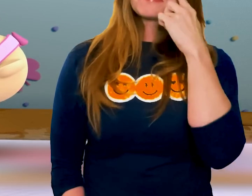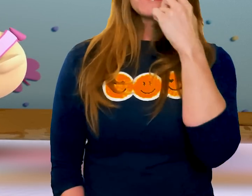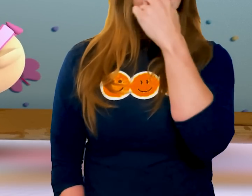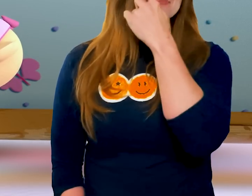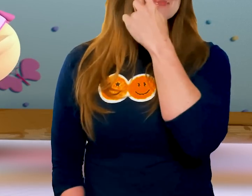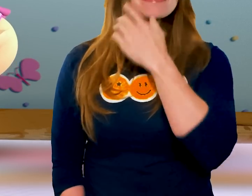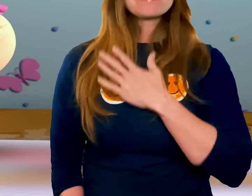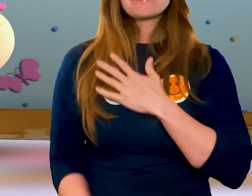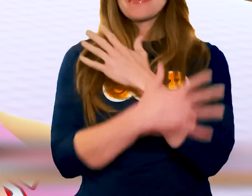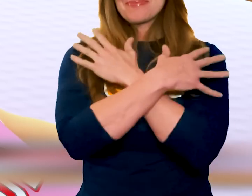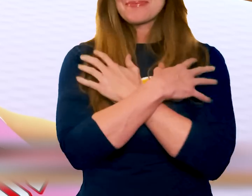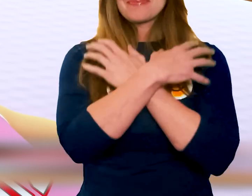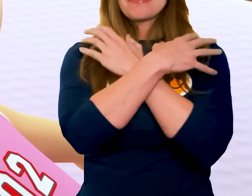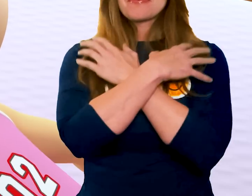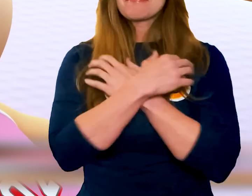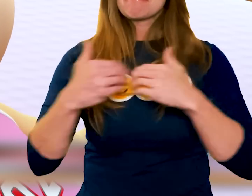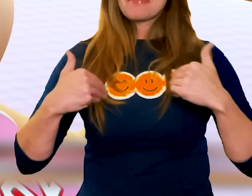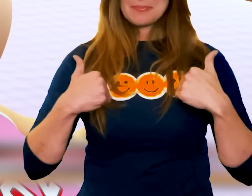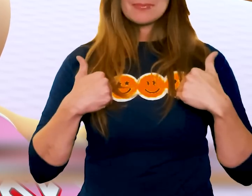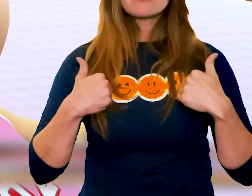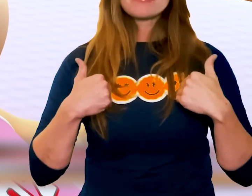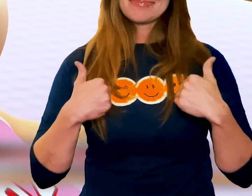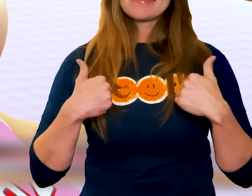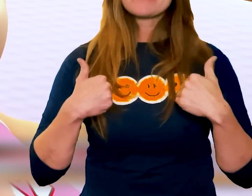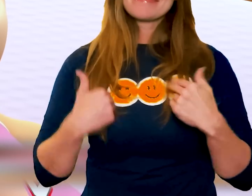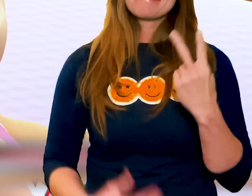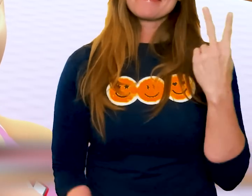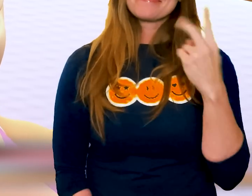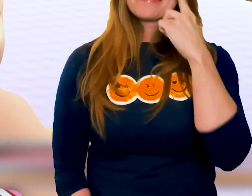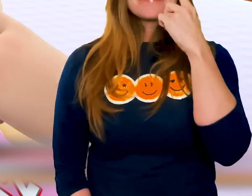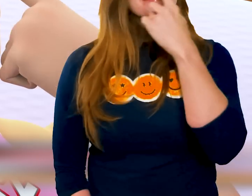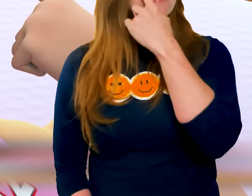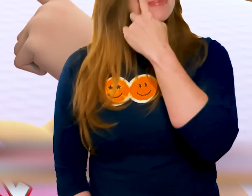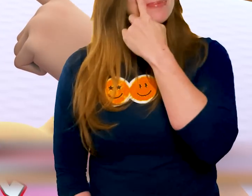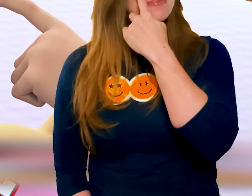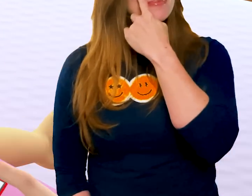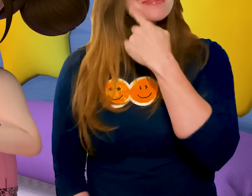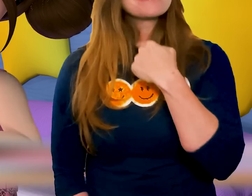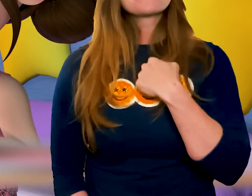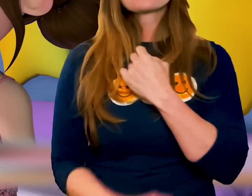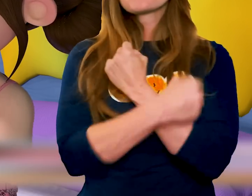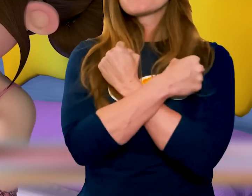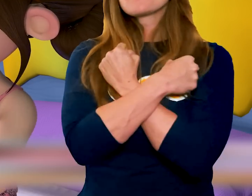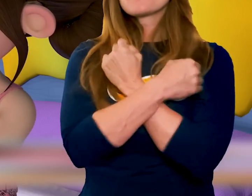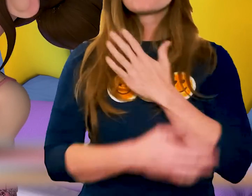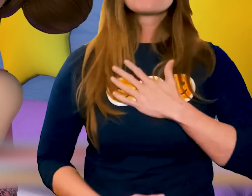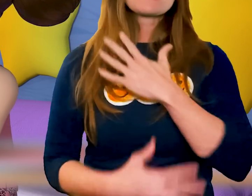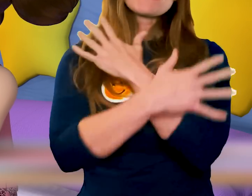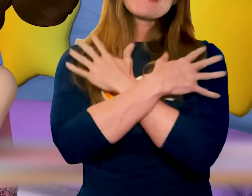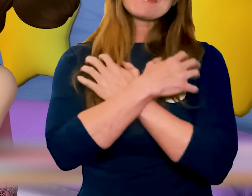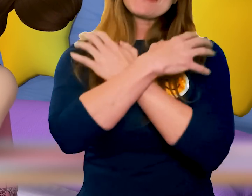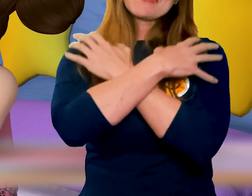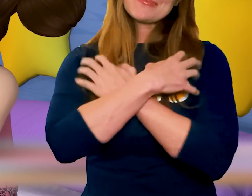eyes two eyes my teddy bear has two eyes I love